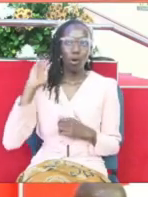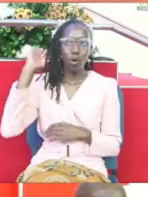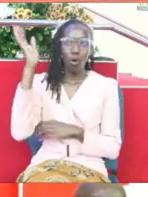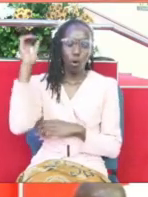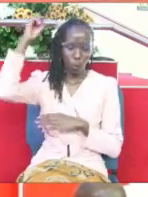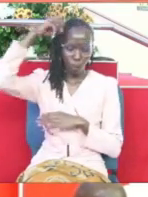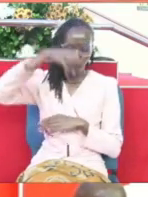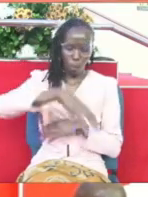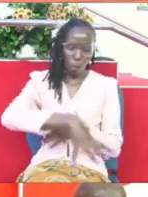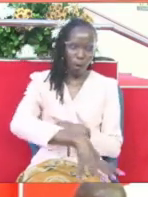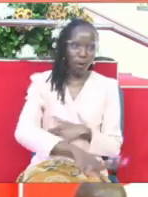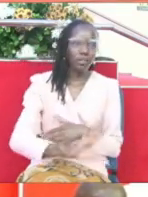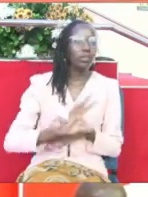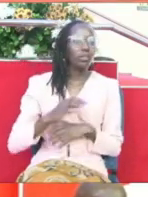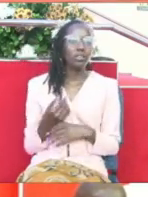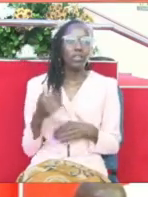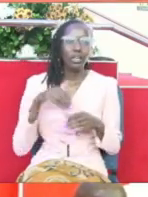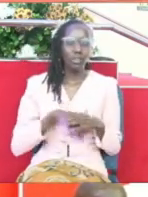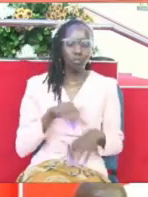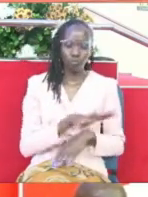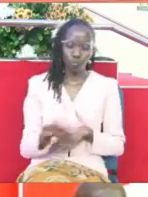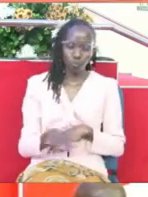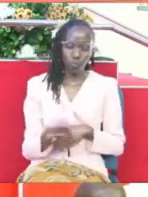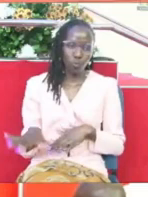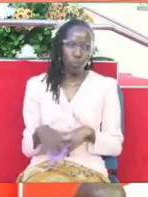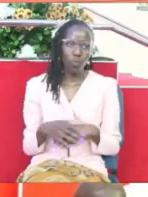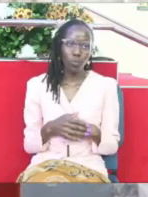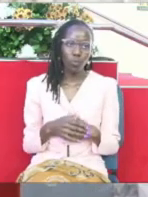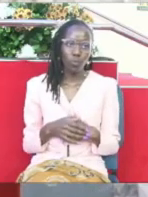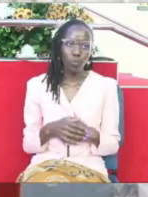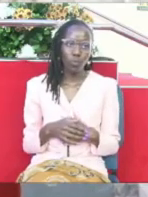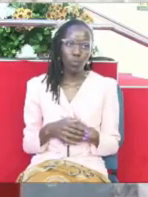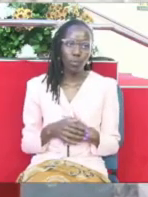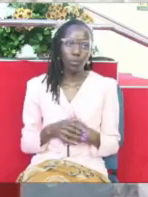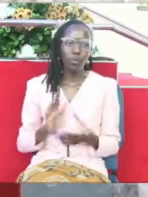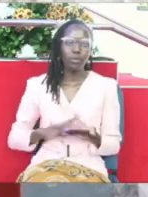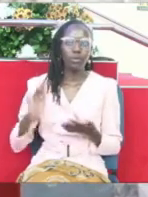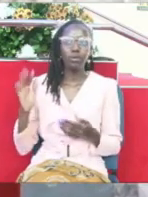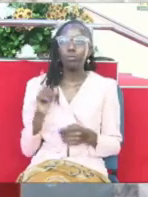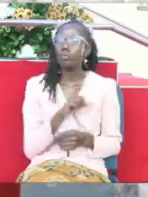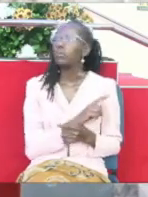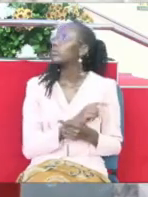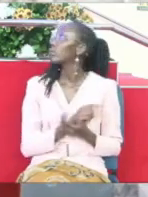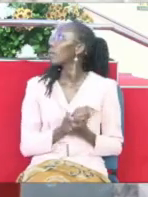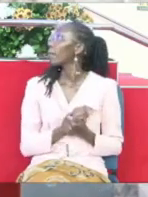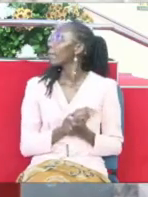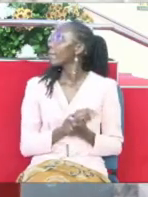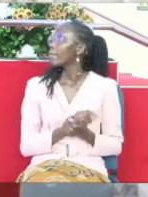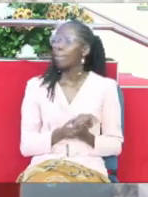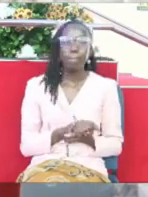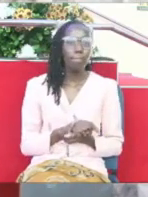place. Atajimwa ndani yangu nikiwa pale pahali pa siri. Bwana Yesu asifiwe. Amen. And thereby, after he has